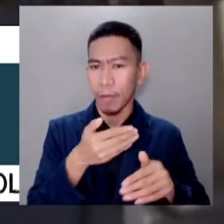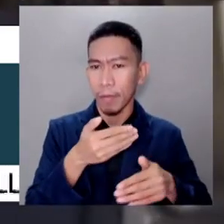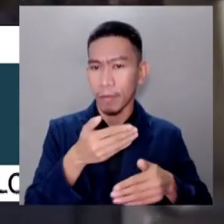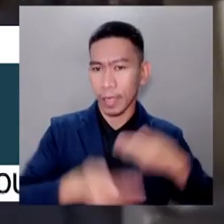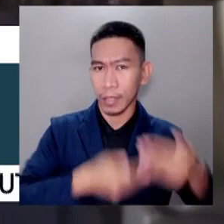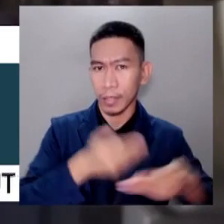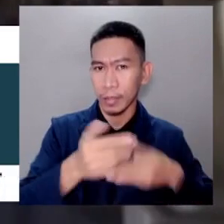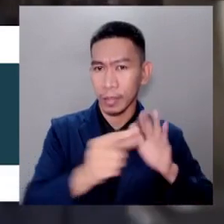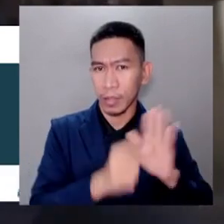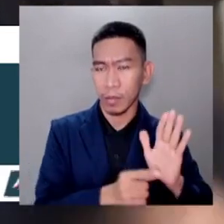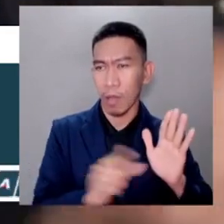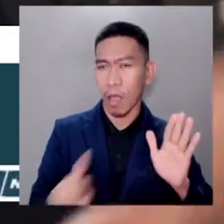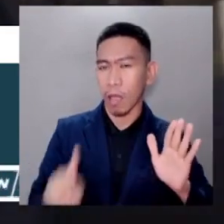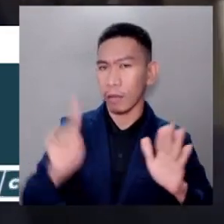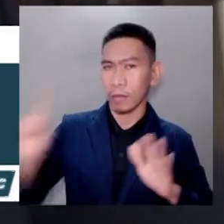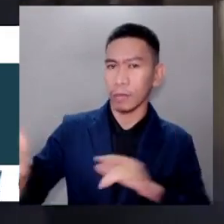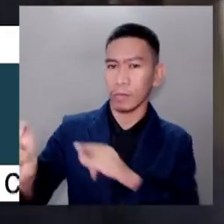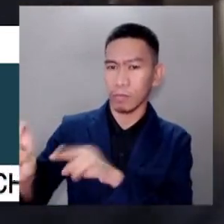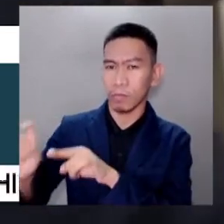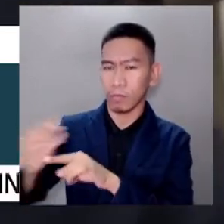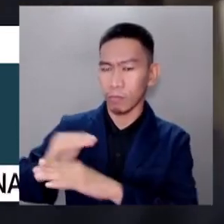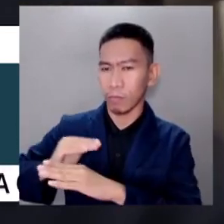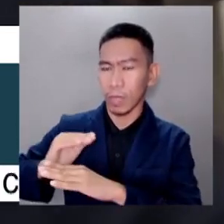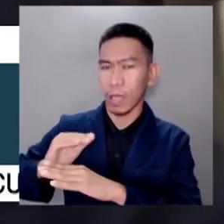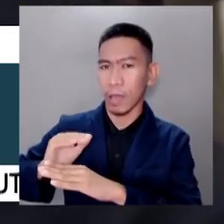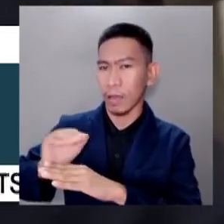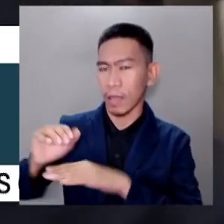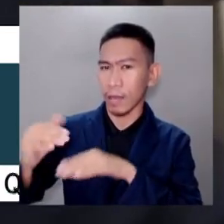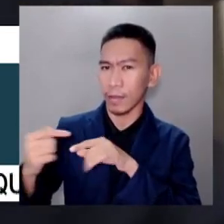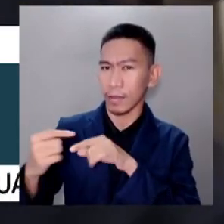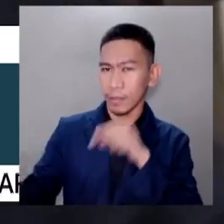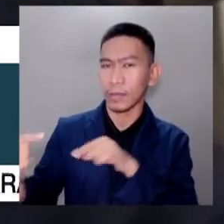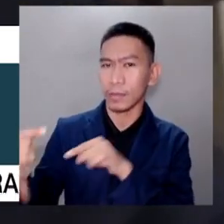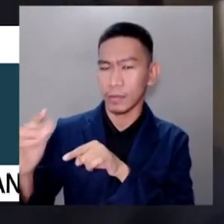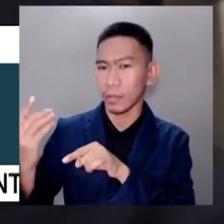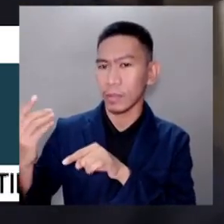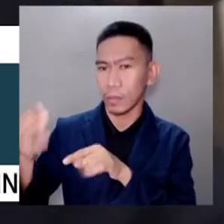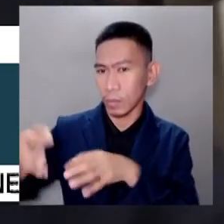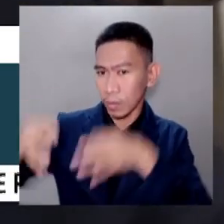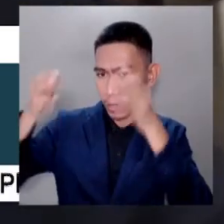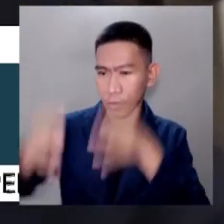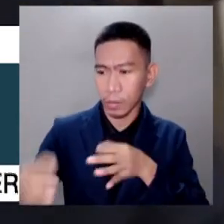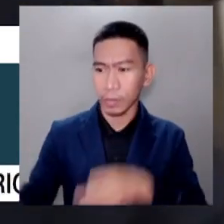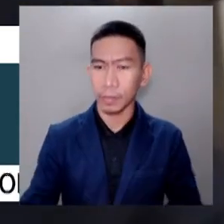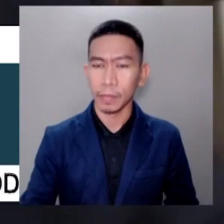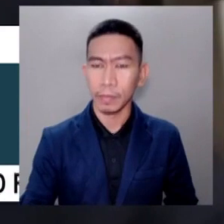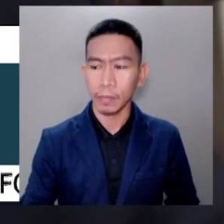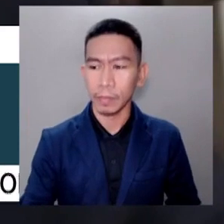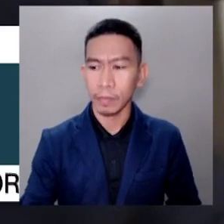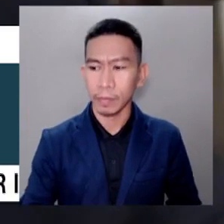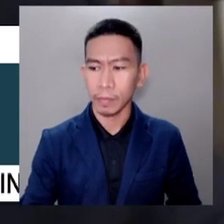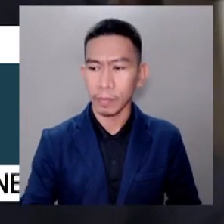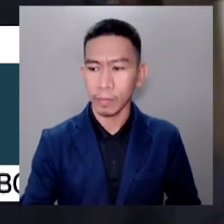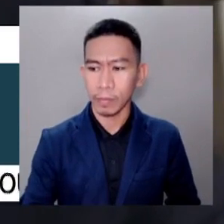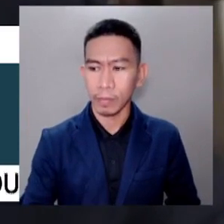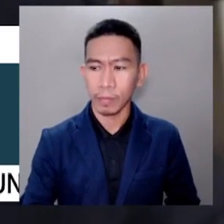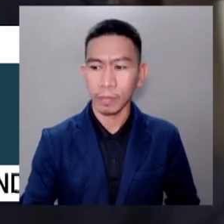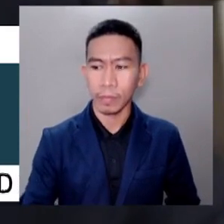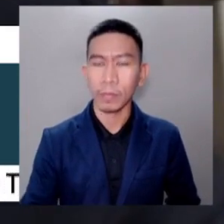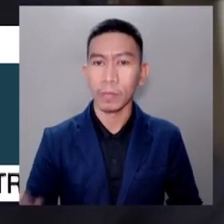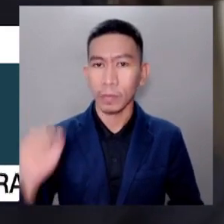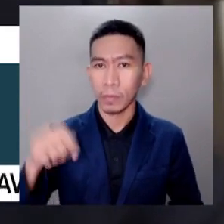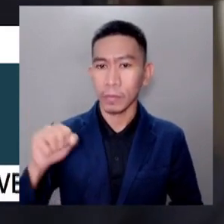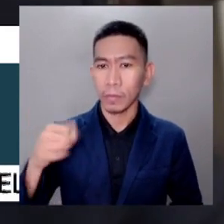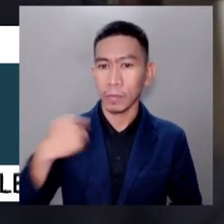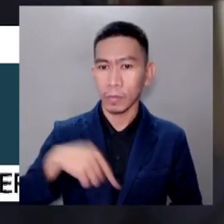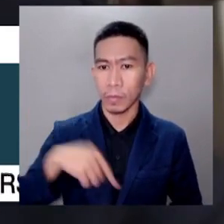the decision before our courts of law. So rest assured that we will do so on behalf of the